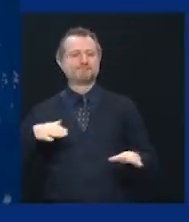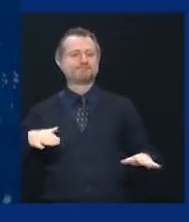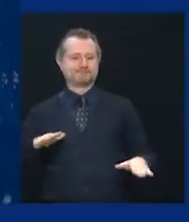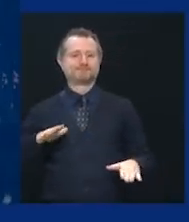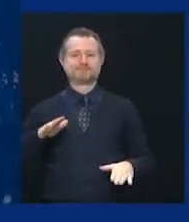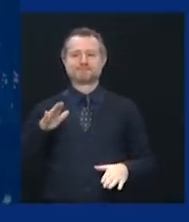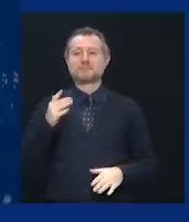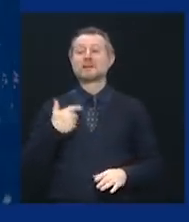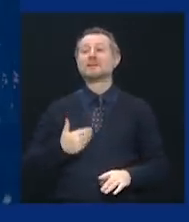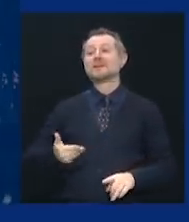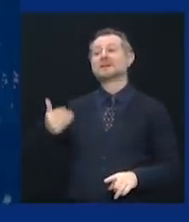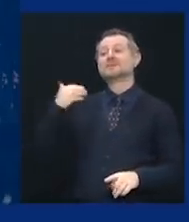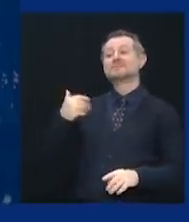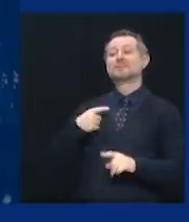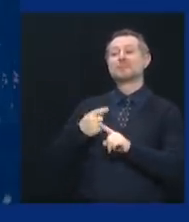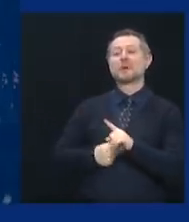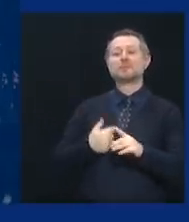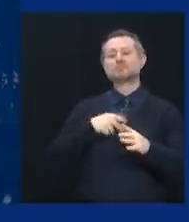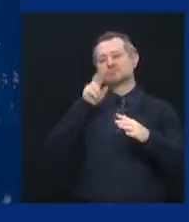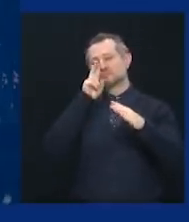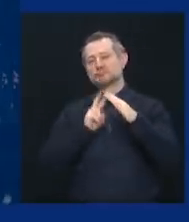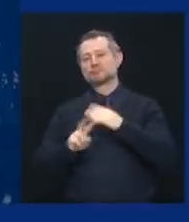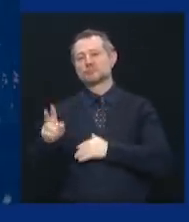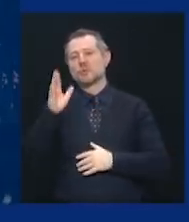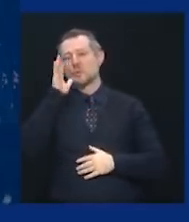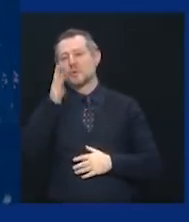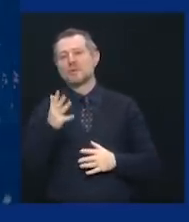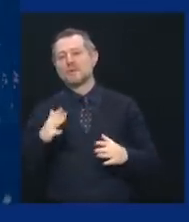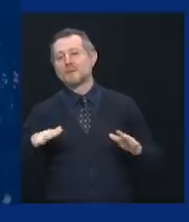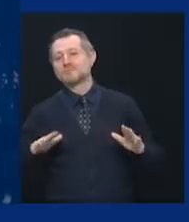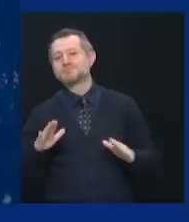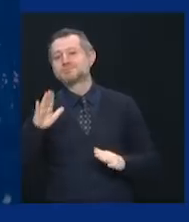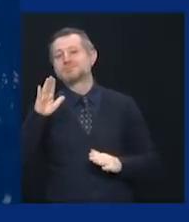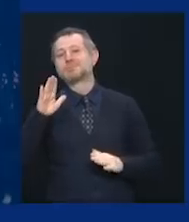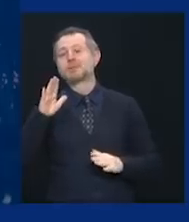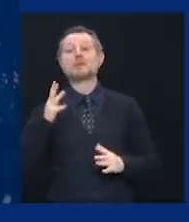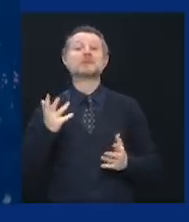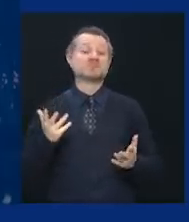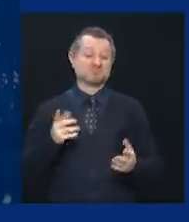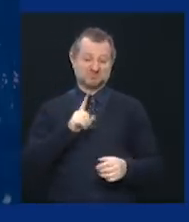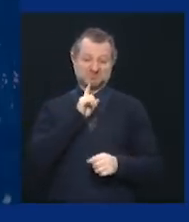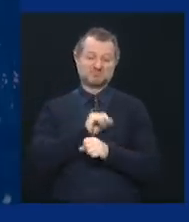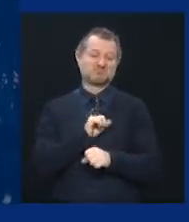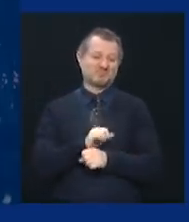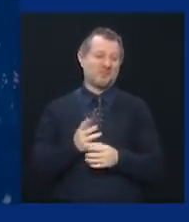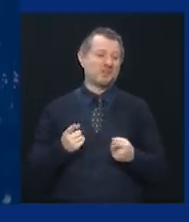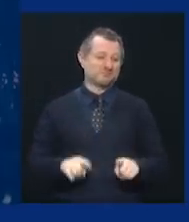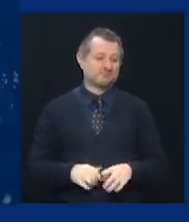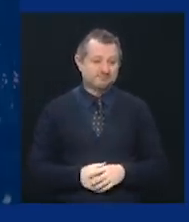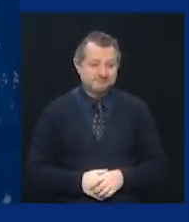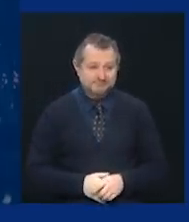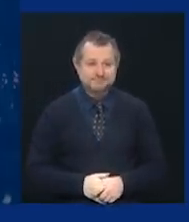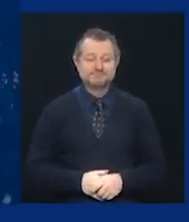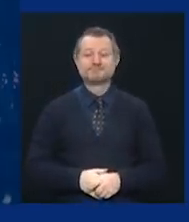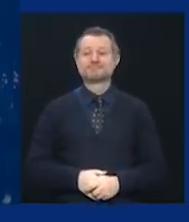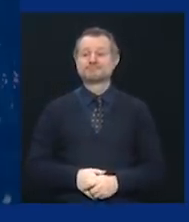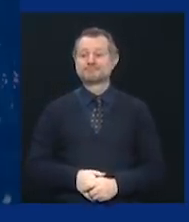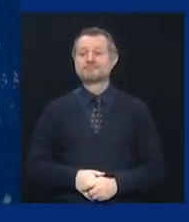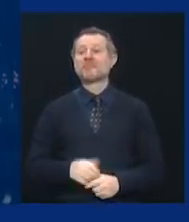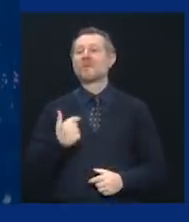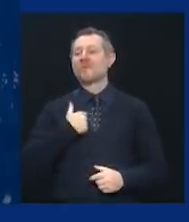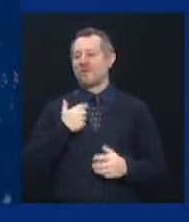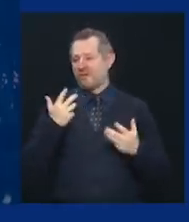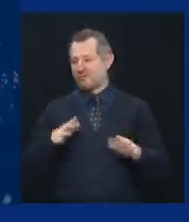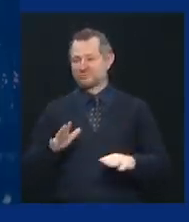about here, that experts have talked about all across the country. We were warning